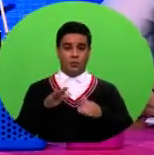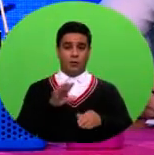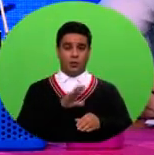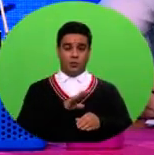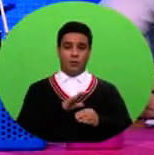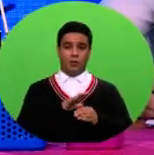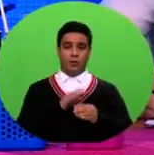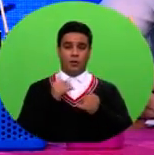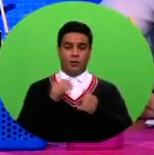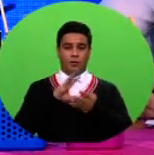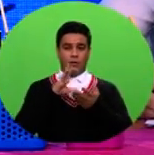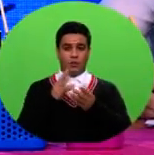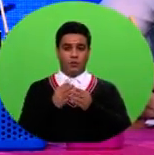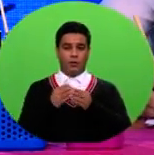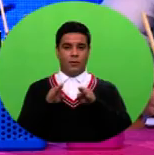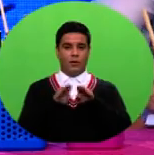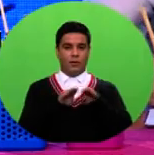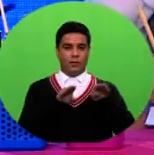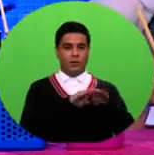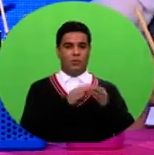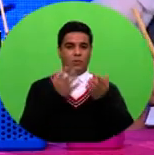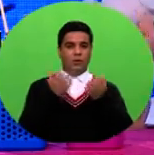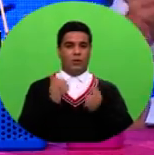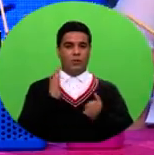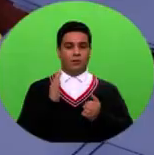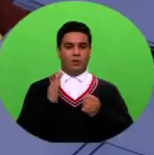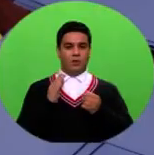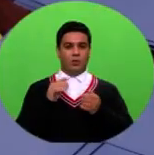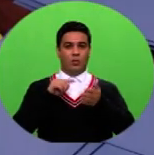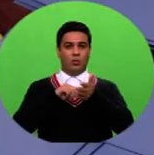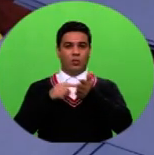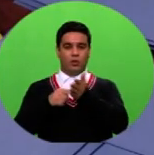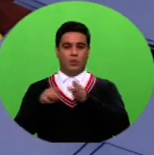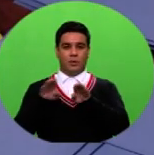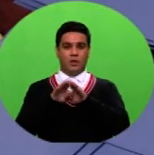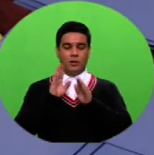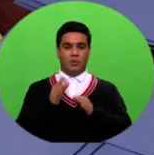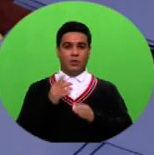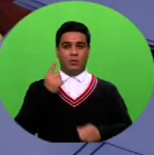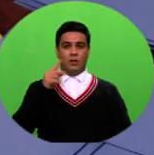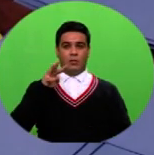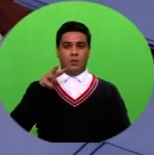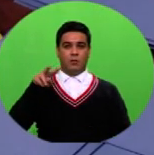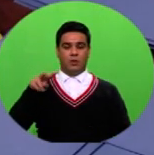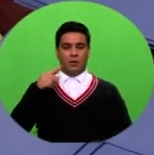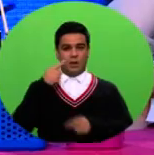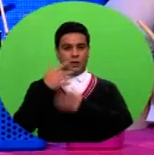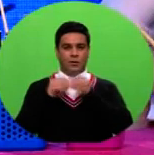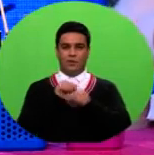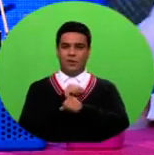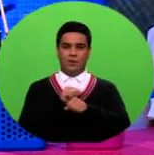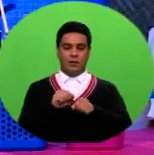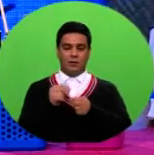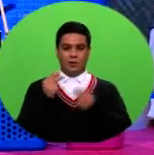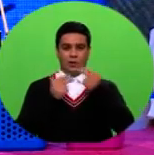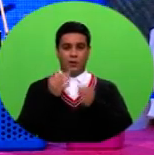yon yoqlarimizni birlashtirib olamiz. Nuqtalarni birlashtiramiz. 1 mm'ga ham adashmasdan